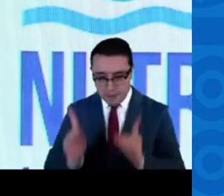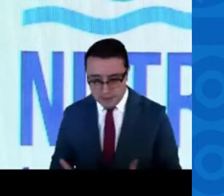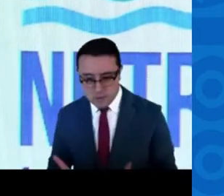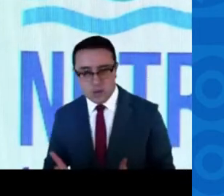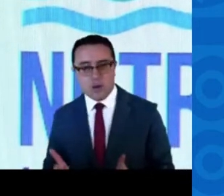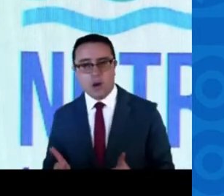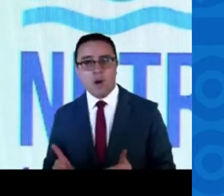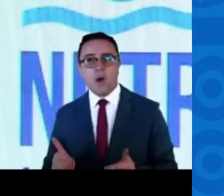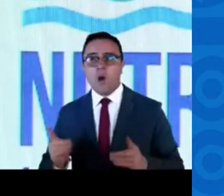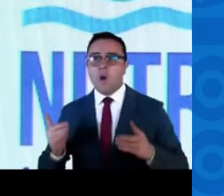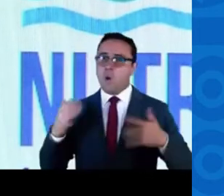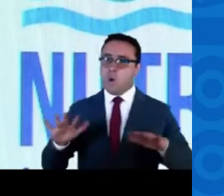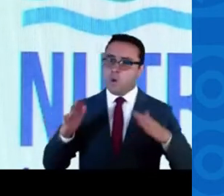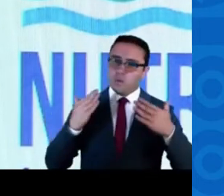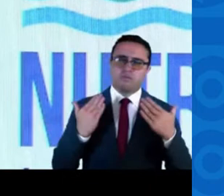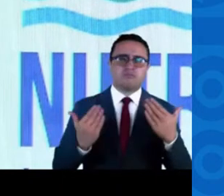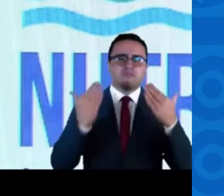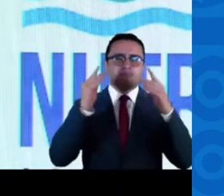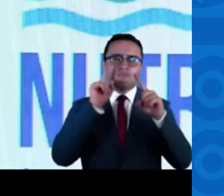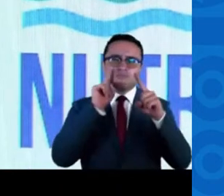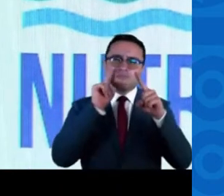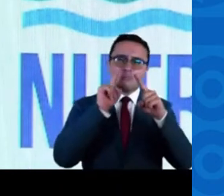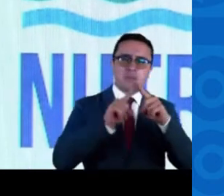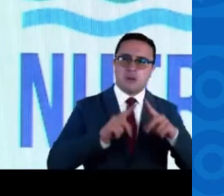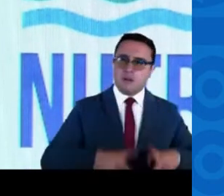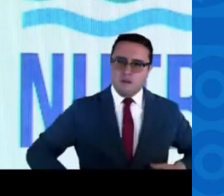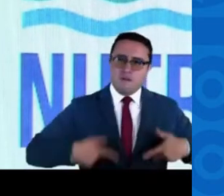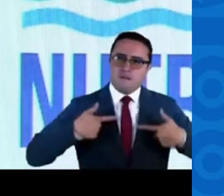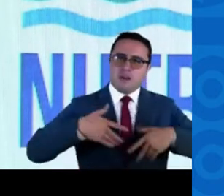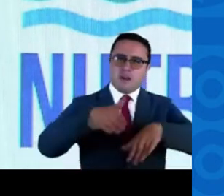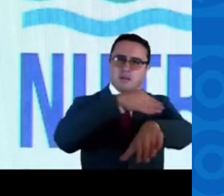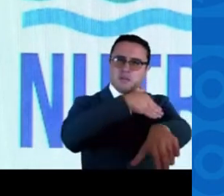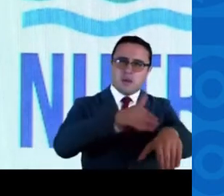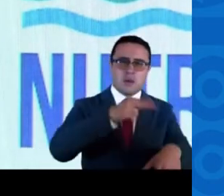for having an incidence with your decisions